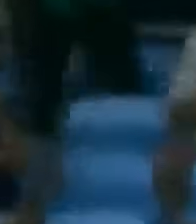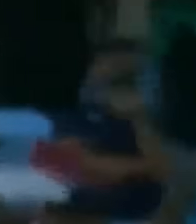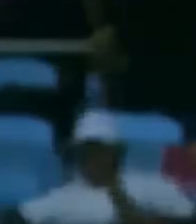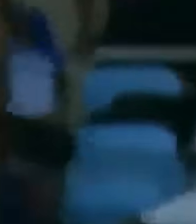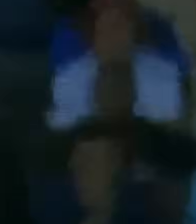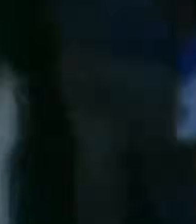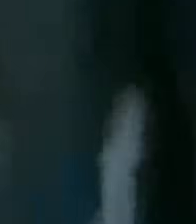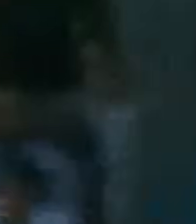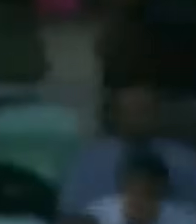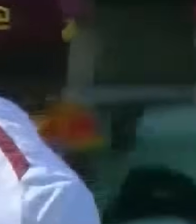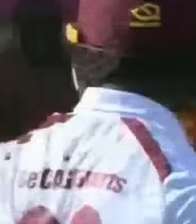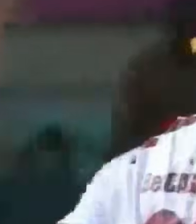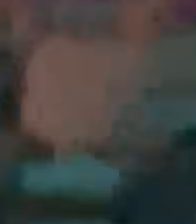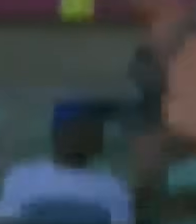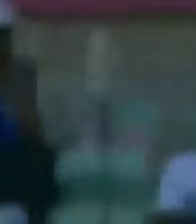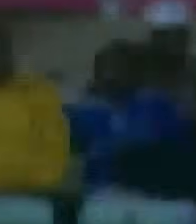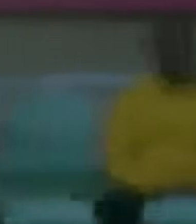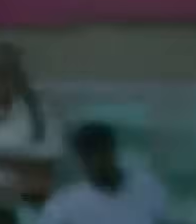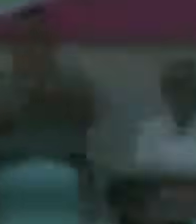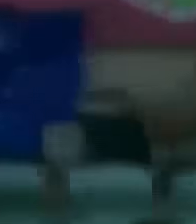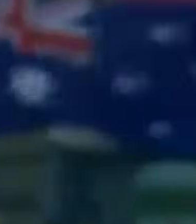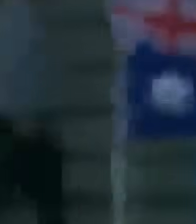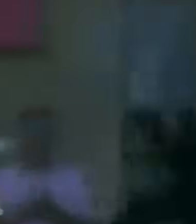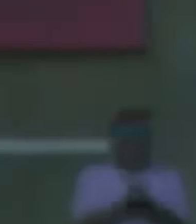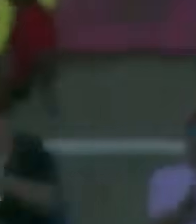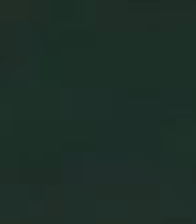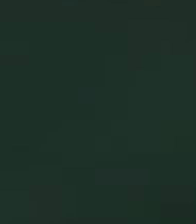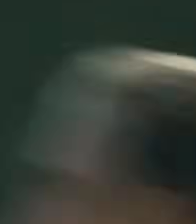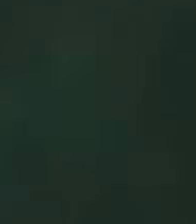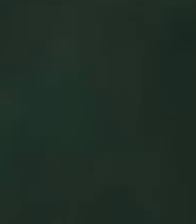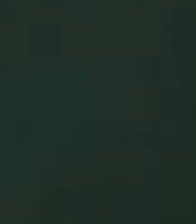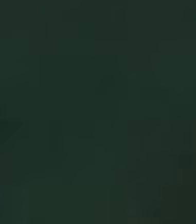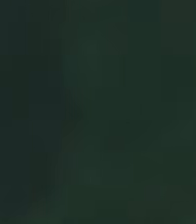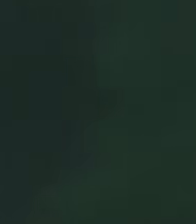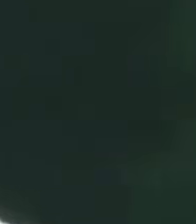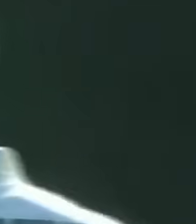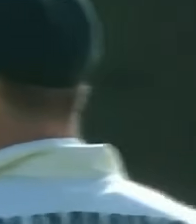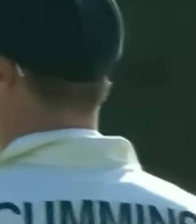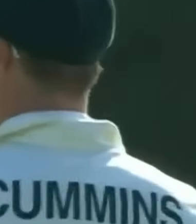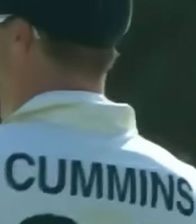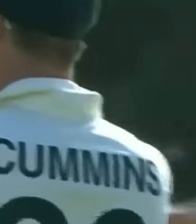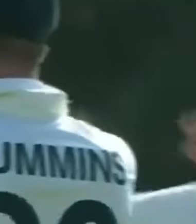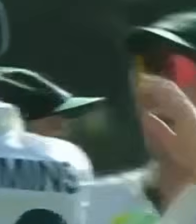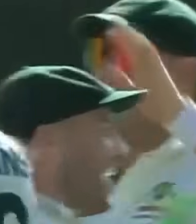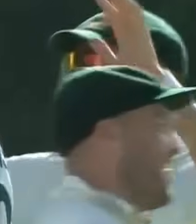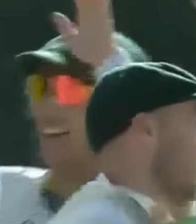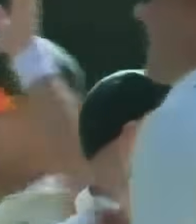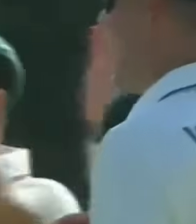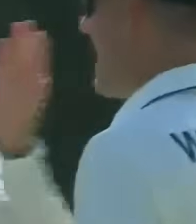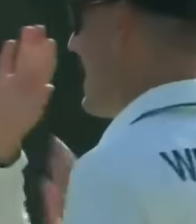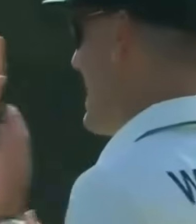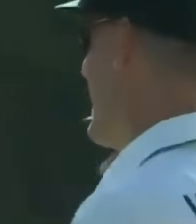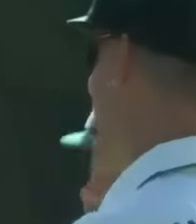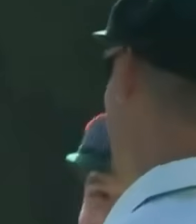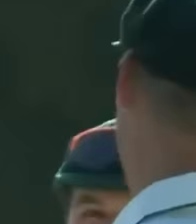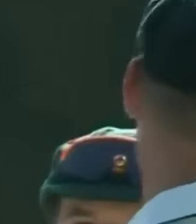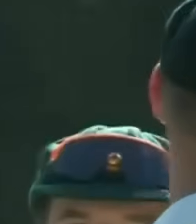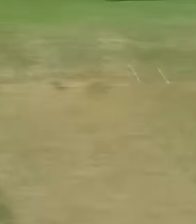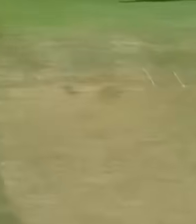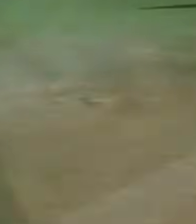record of futility as they're dismissed for their lowest ever test score in defeat to the Aussies.